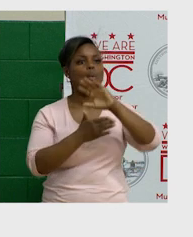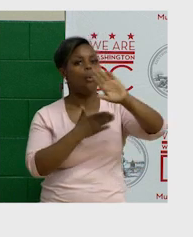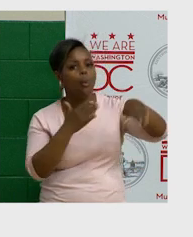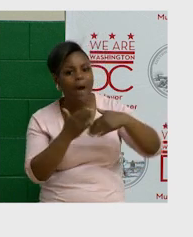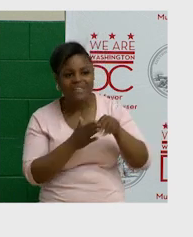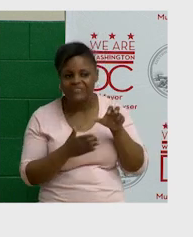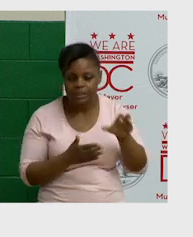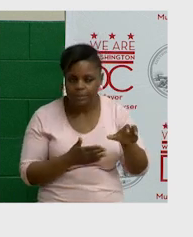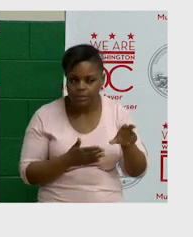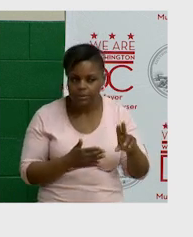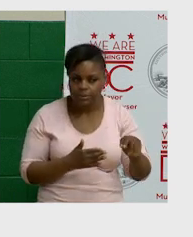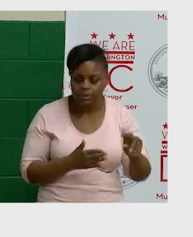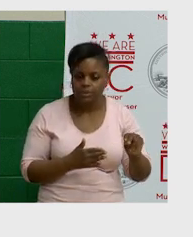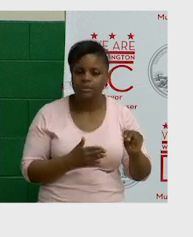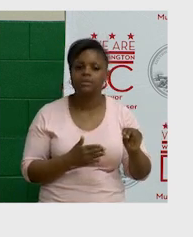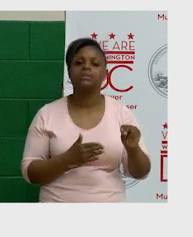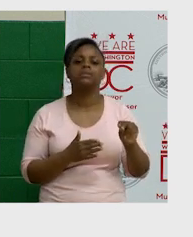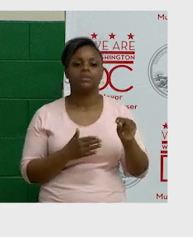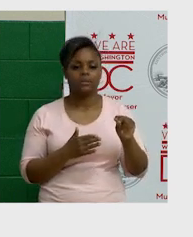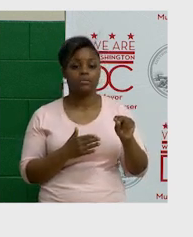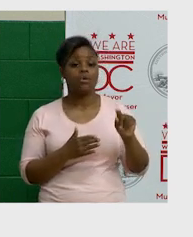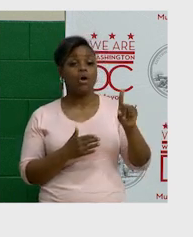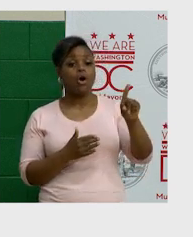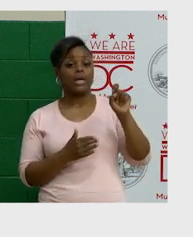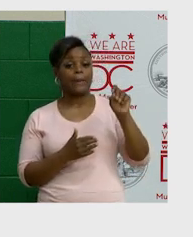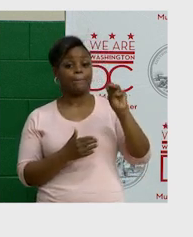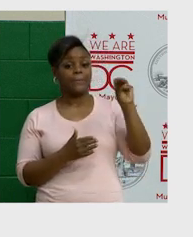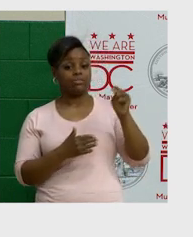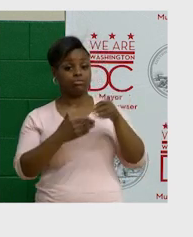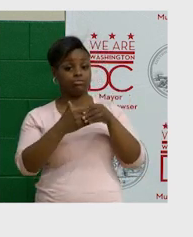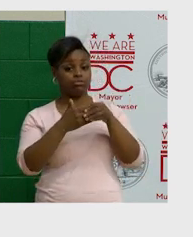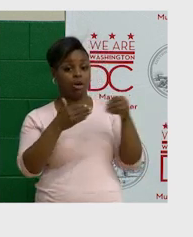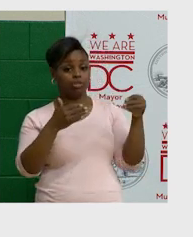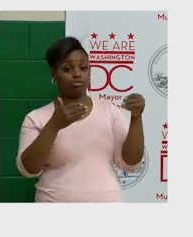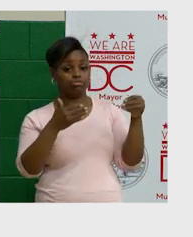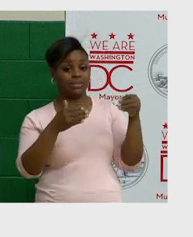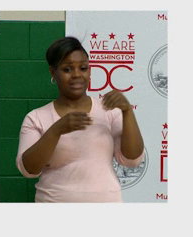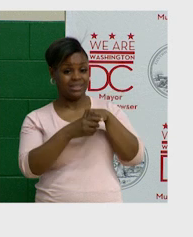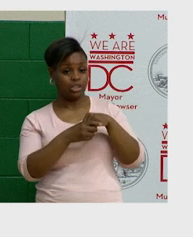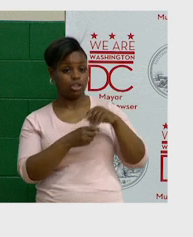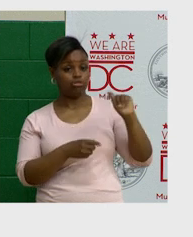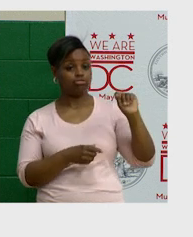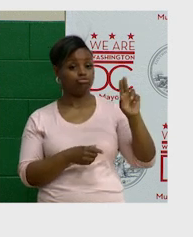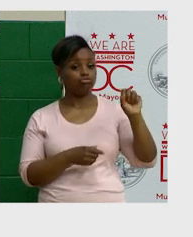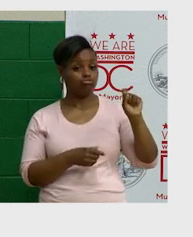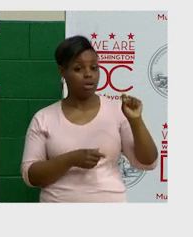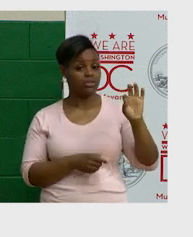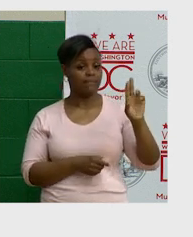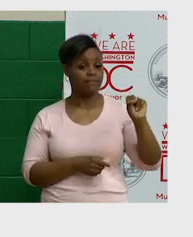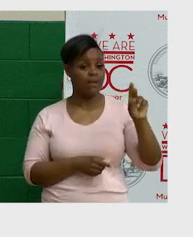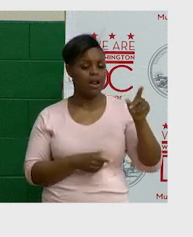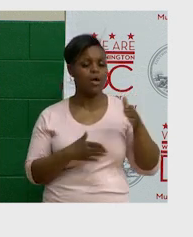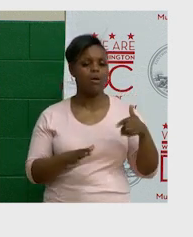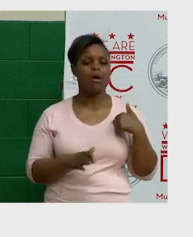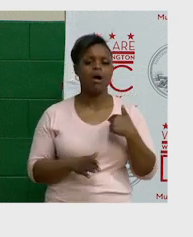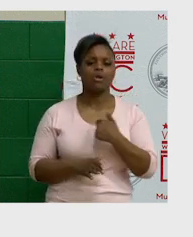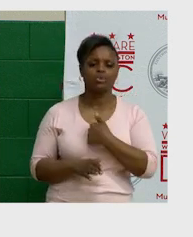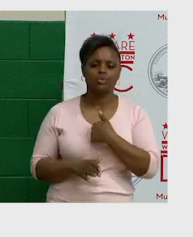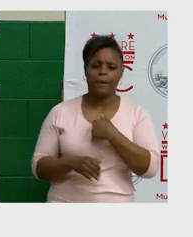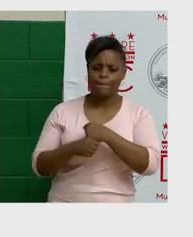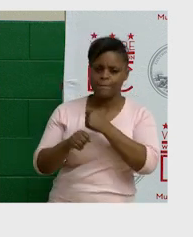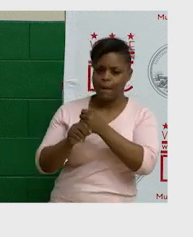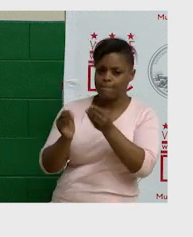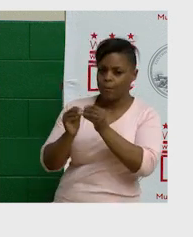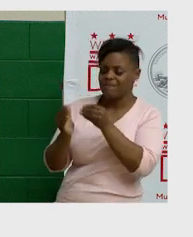but $100 million in the Housing Production Trust Fund to continue to produce affordable units all across the district.